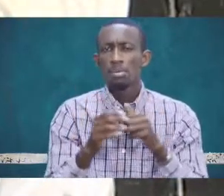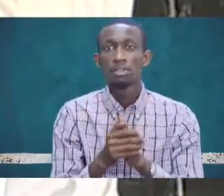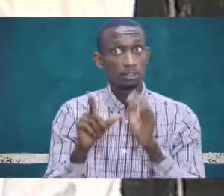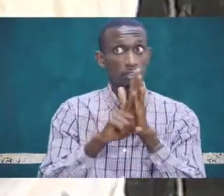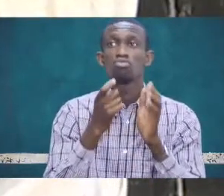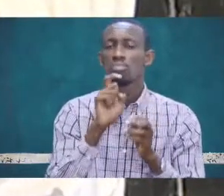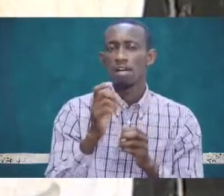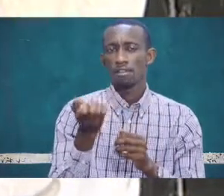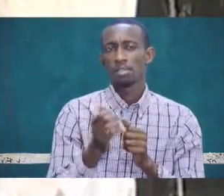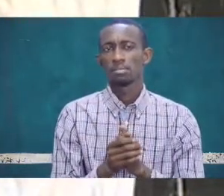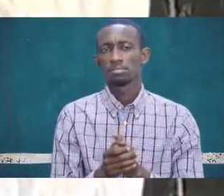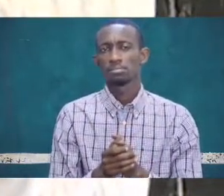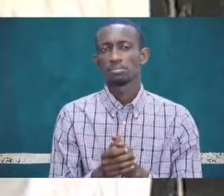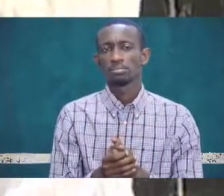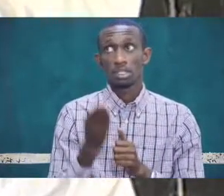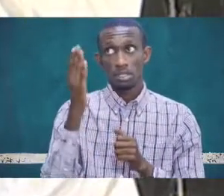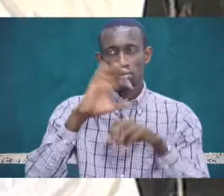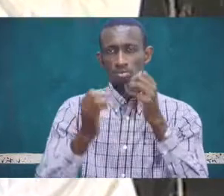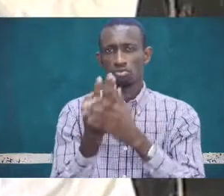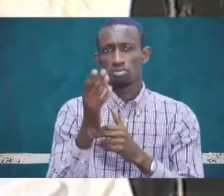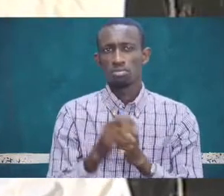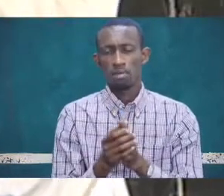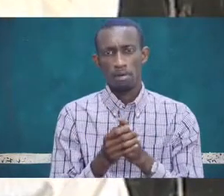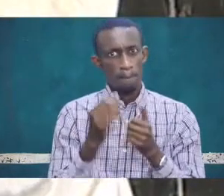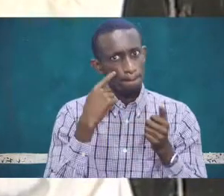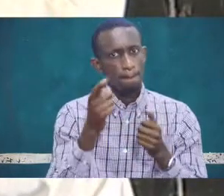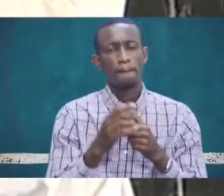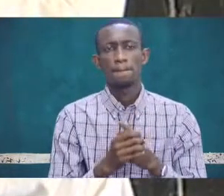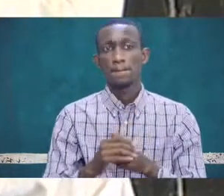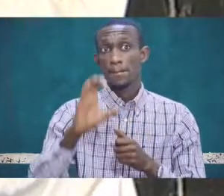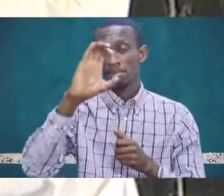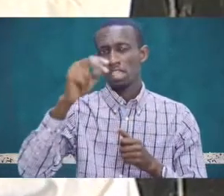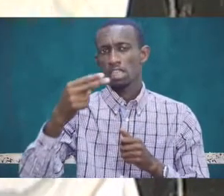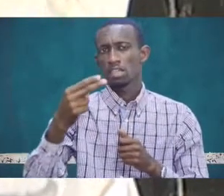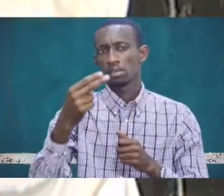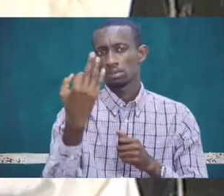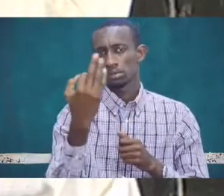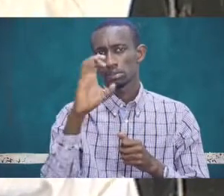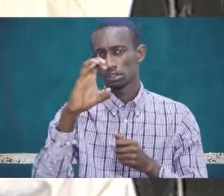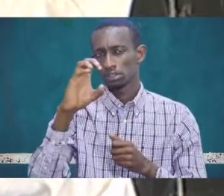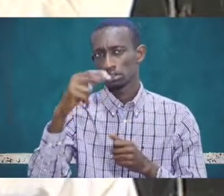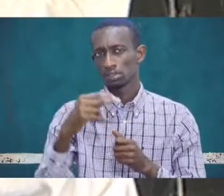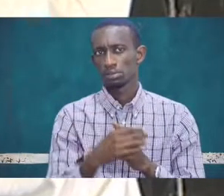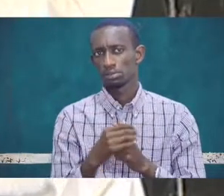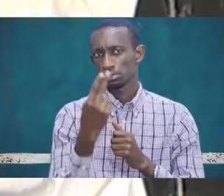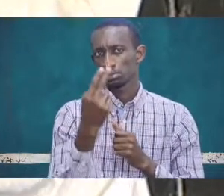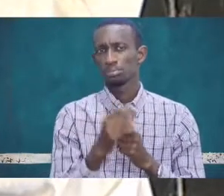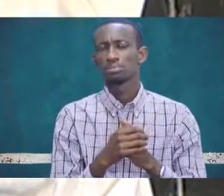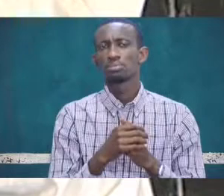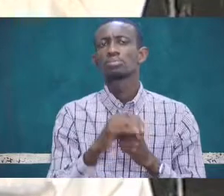occur. And this is the product that will be formed. CH3,